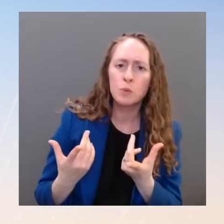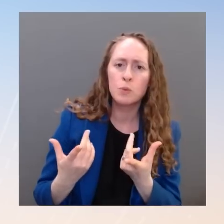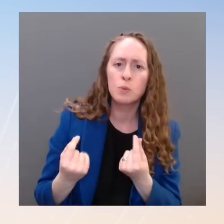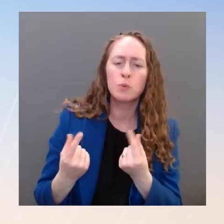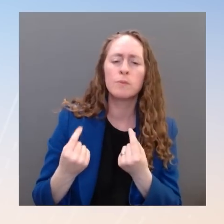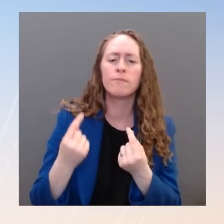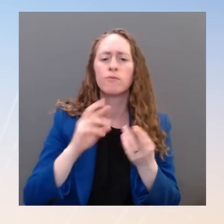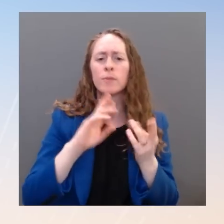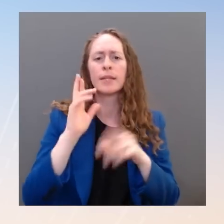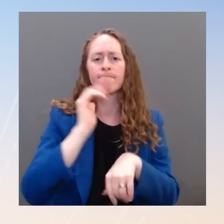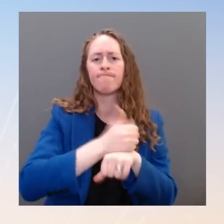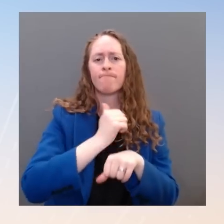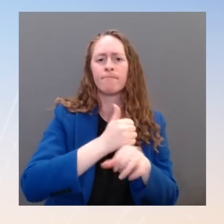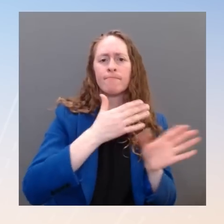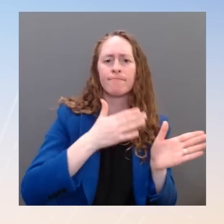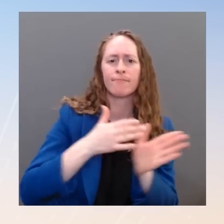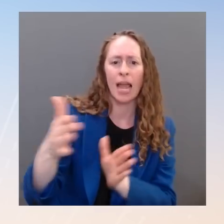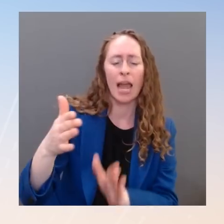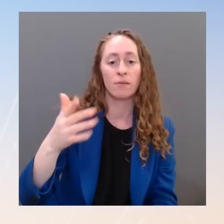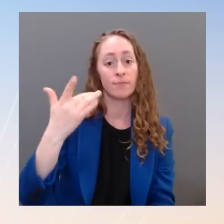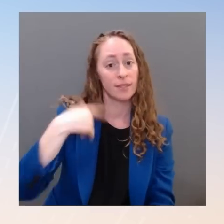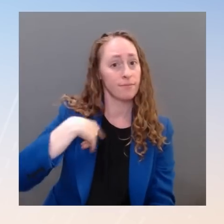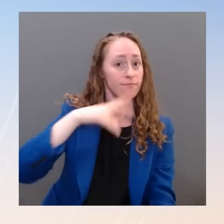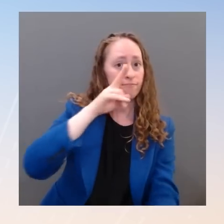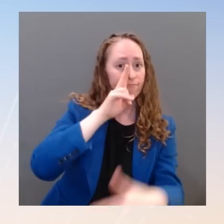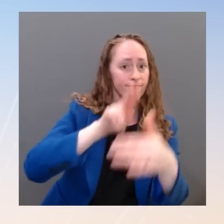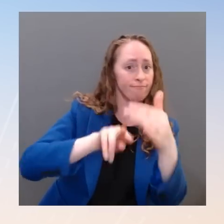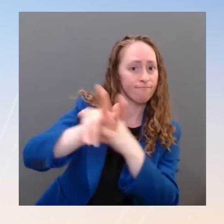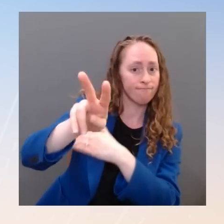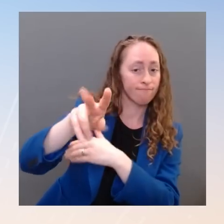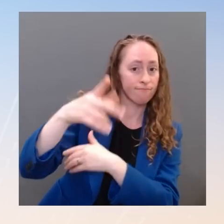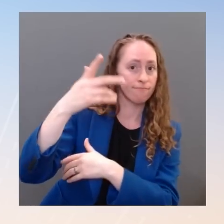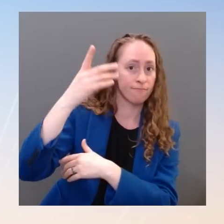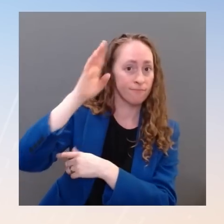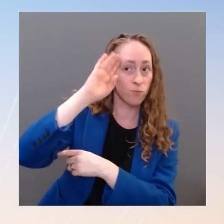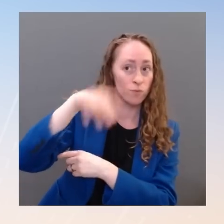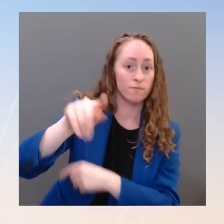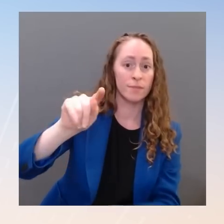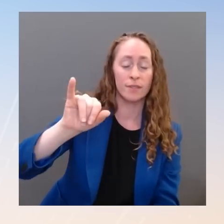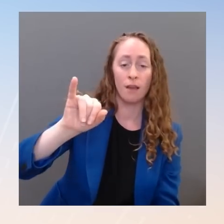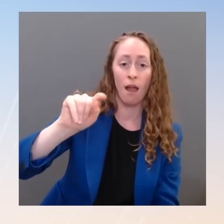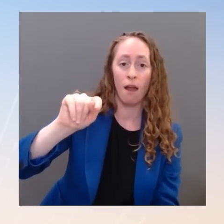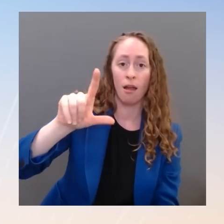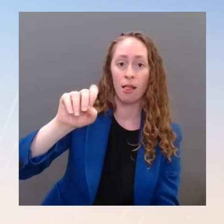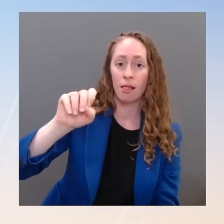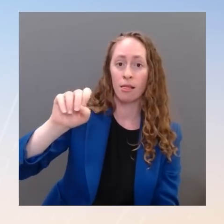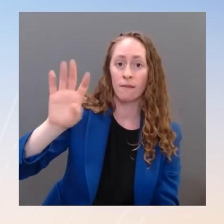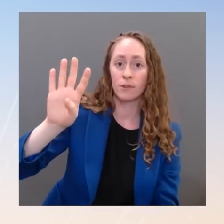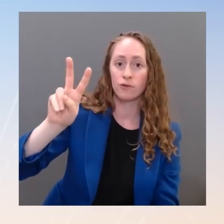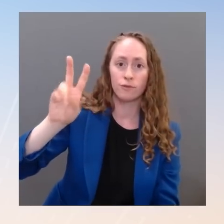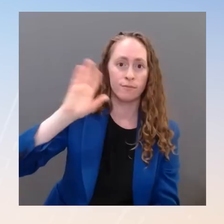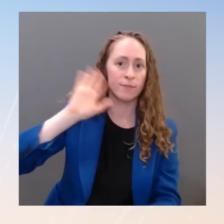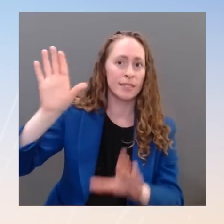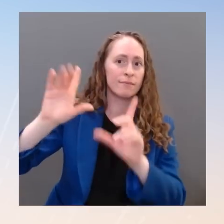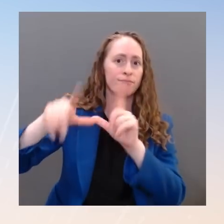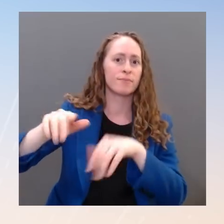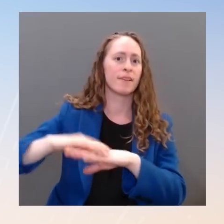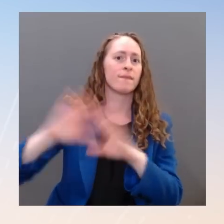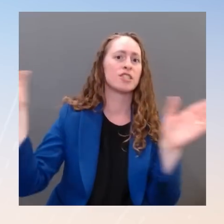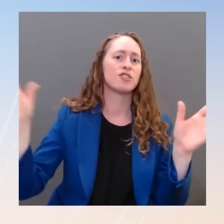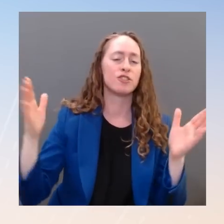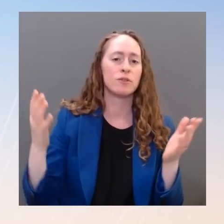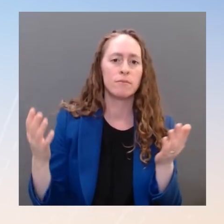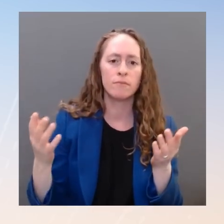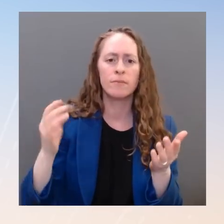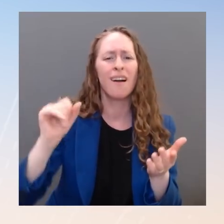well. It is often on the president's mind, as you know, Russia and Ukraine and the conflict. So while it may not be on